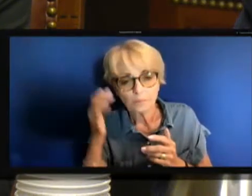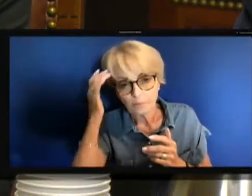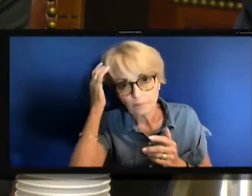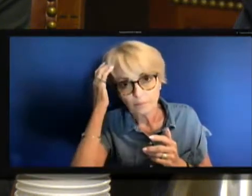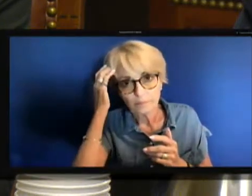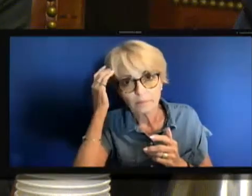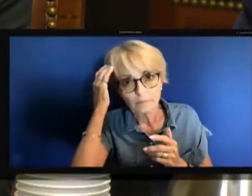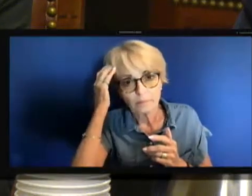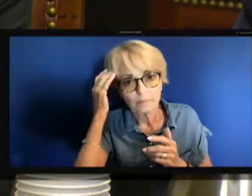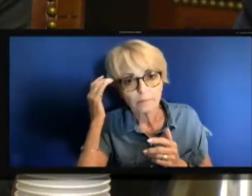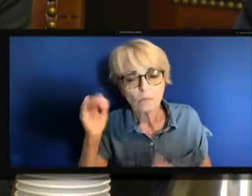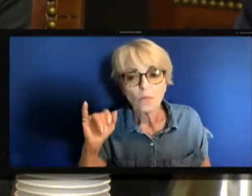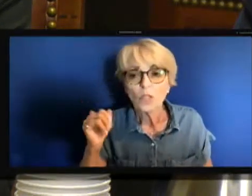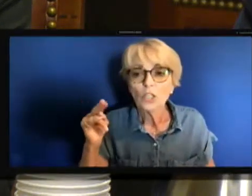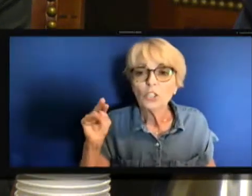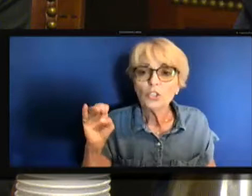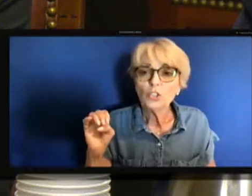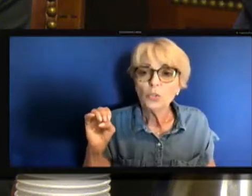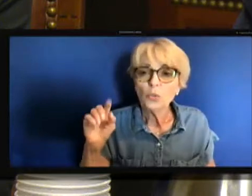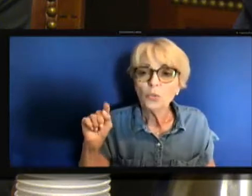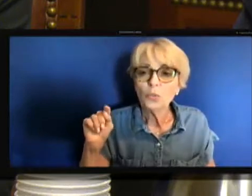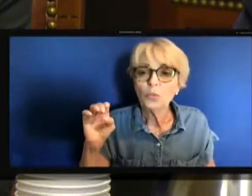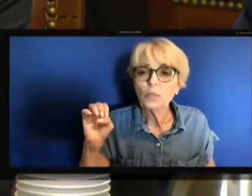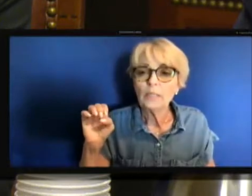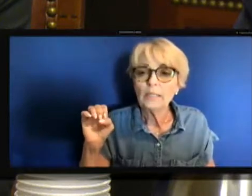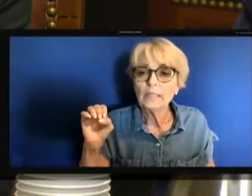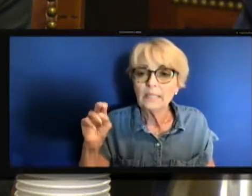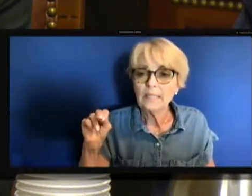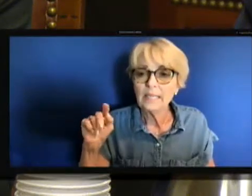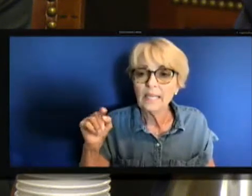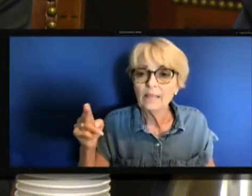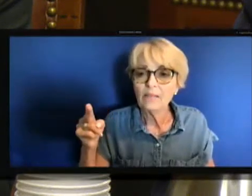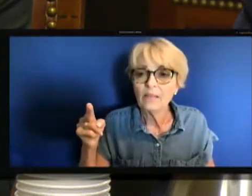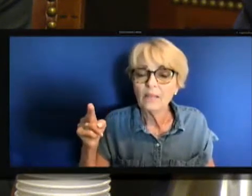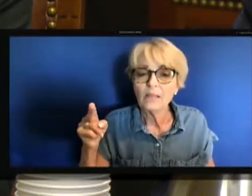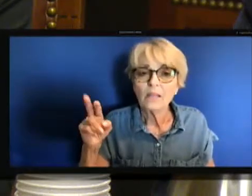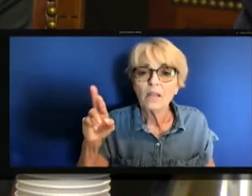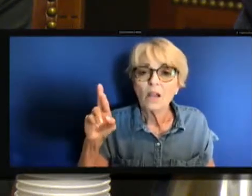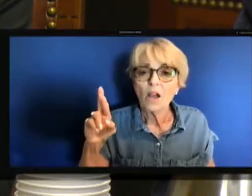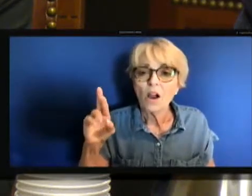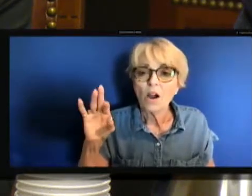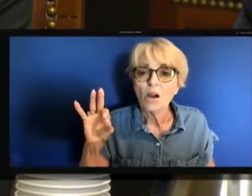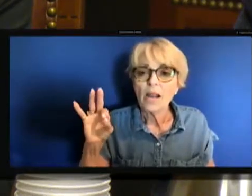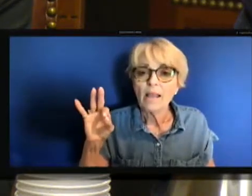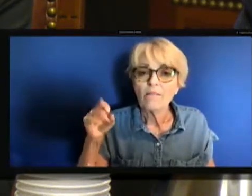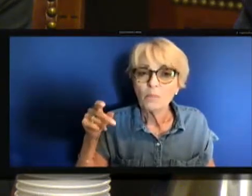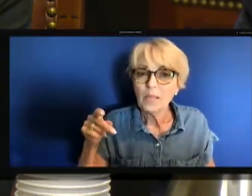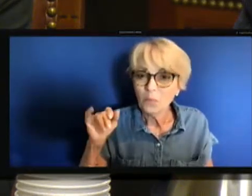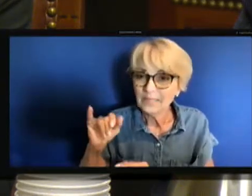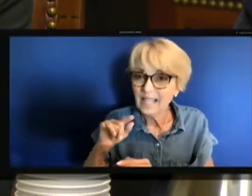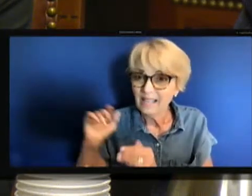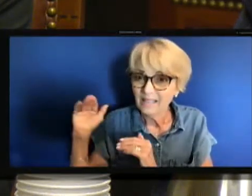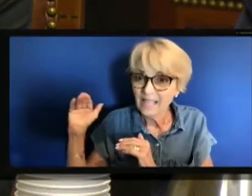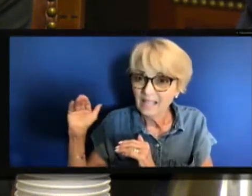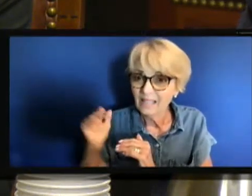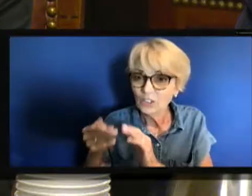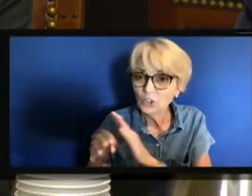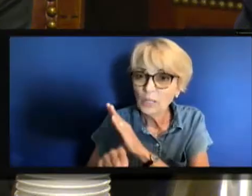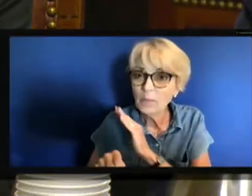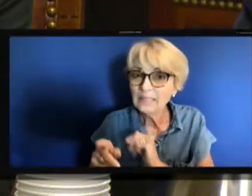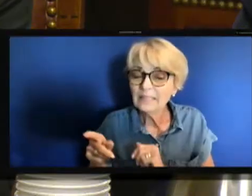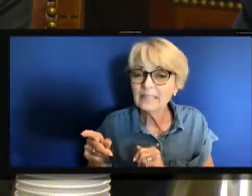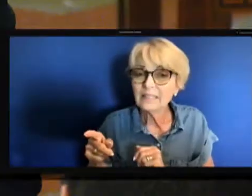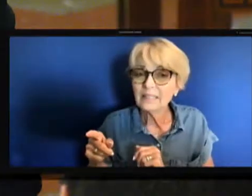Juneteenth RFP, was Bounce the cheapest? It